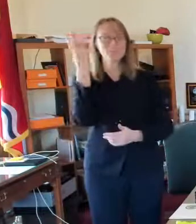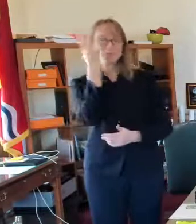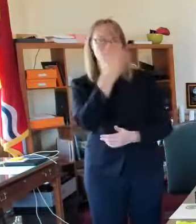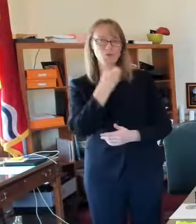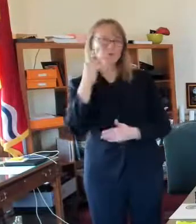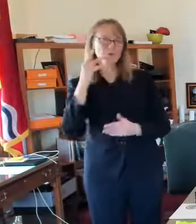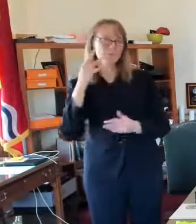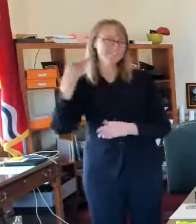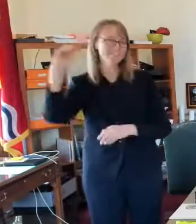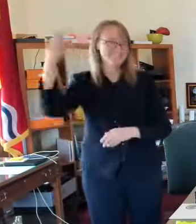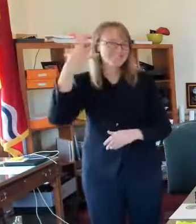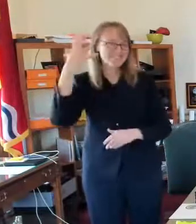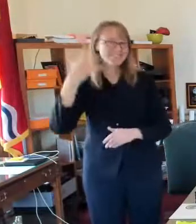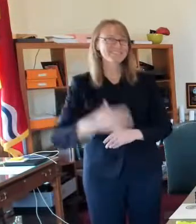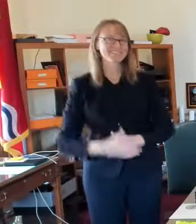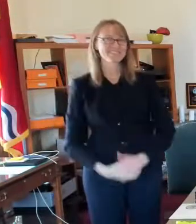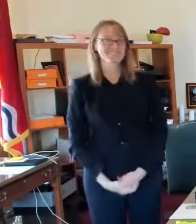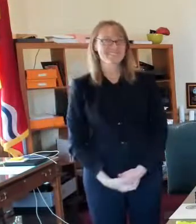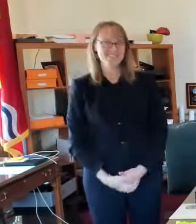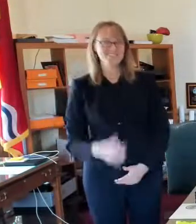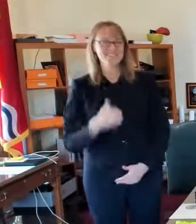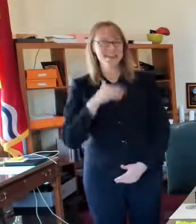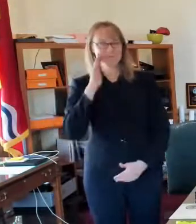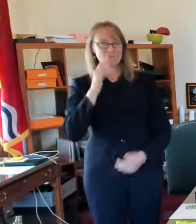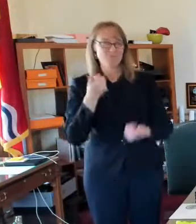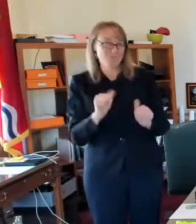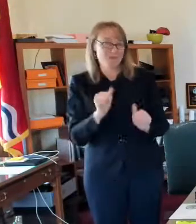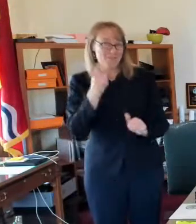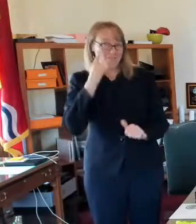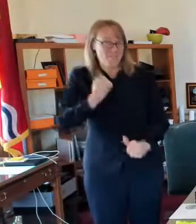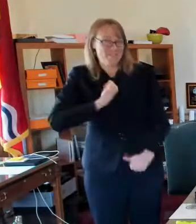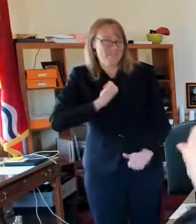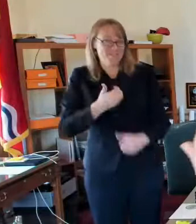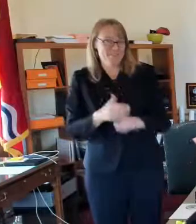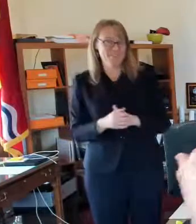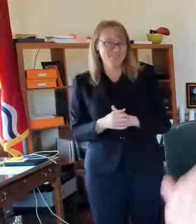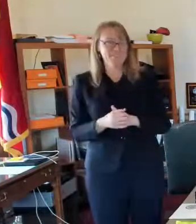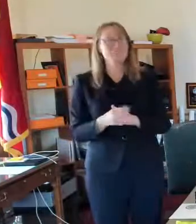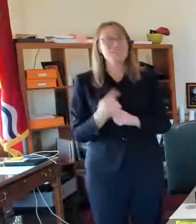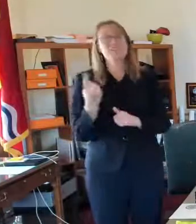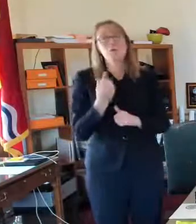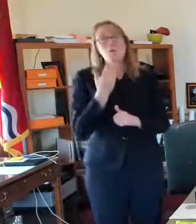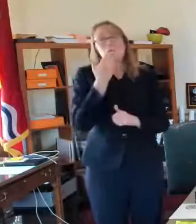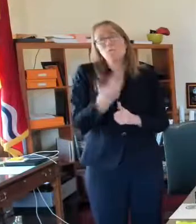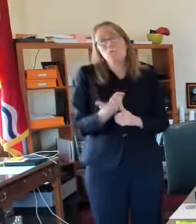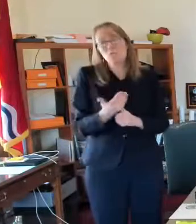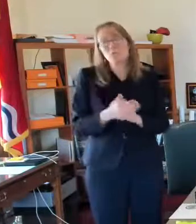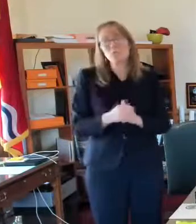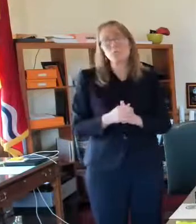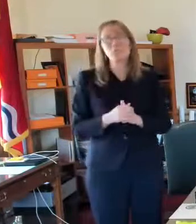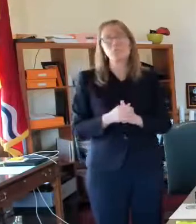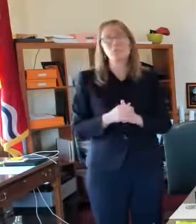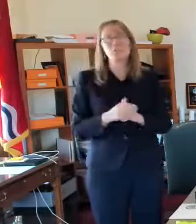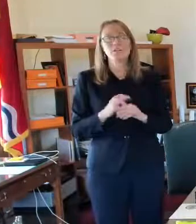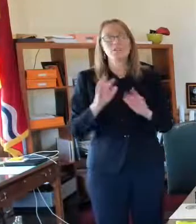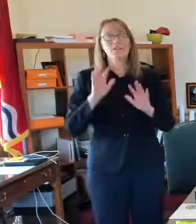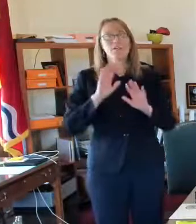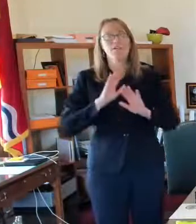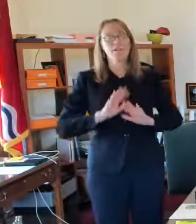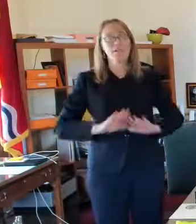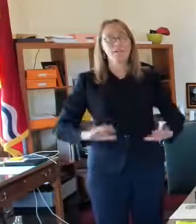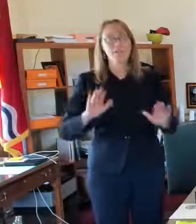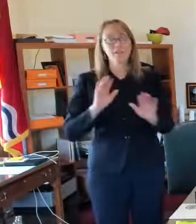do that myself. And, it's always good to sort of clear the cobwebs out with a little outdoor time. Trees are